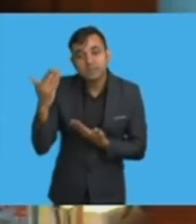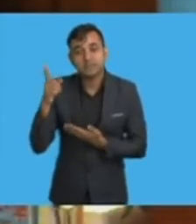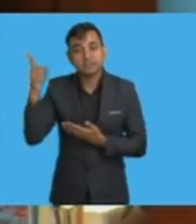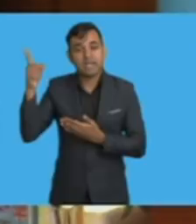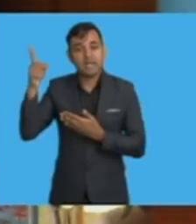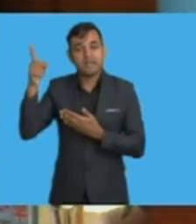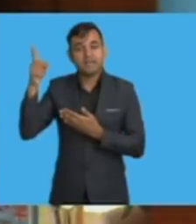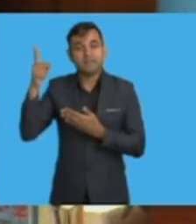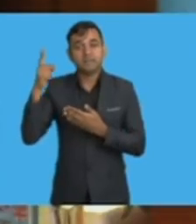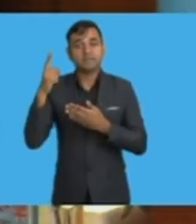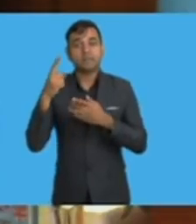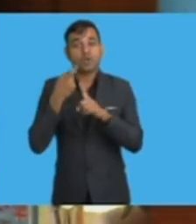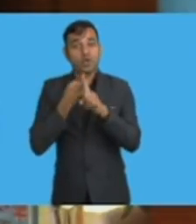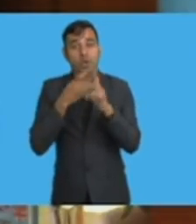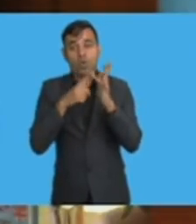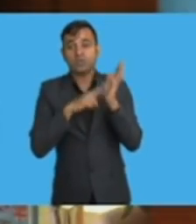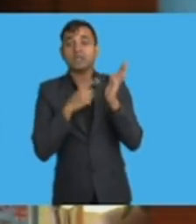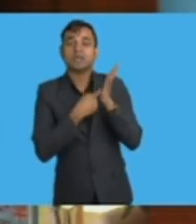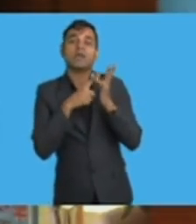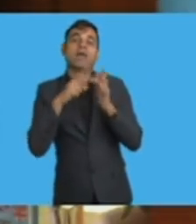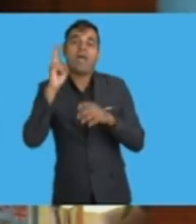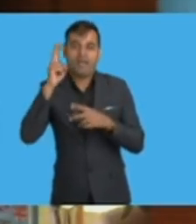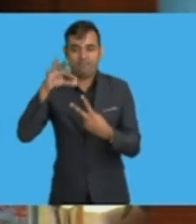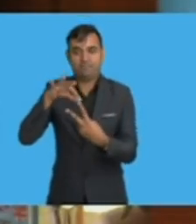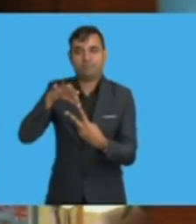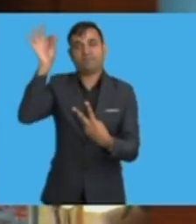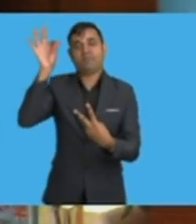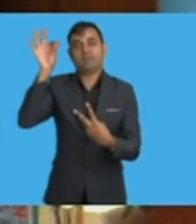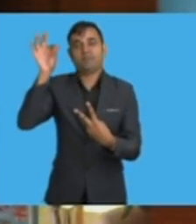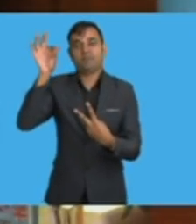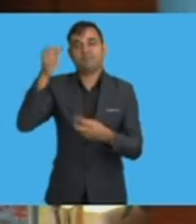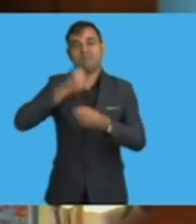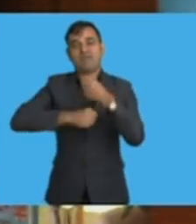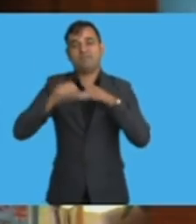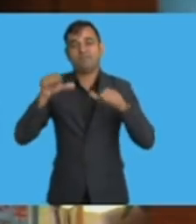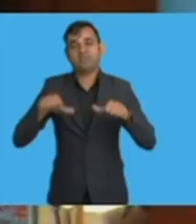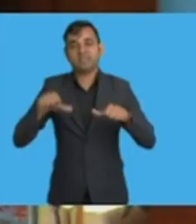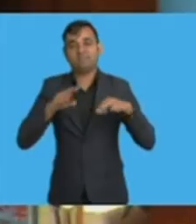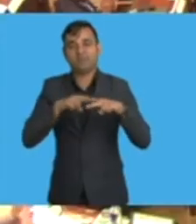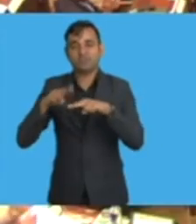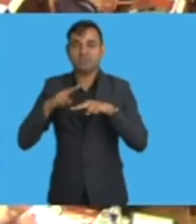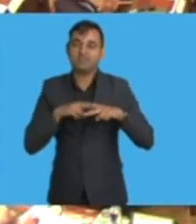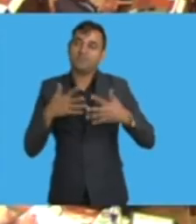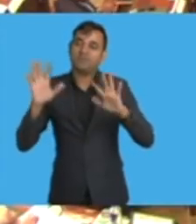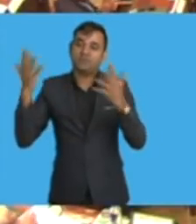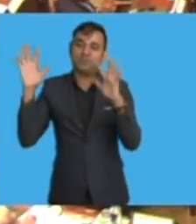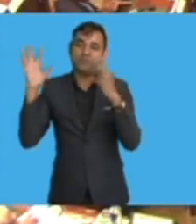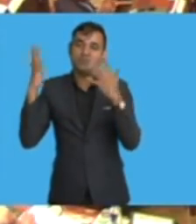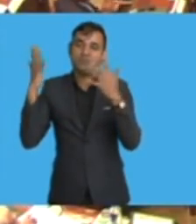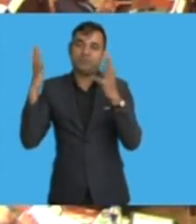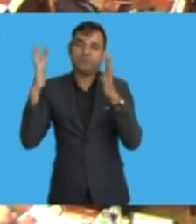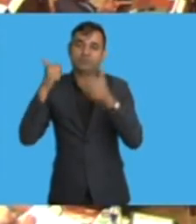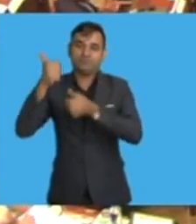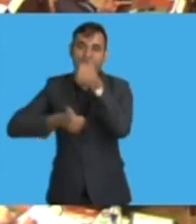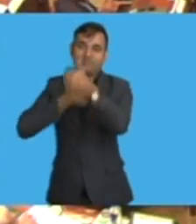Retired Jioji Konrote is reappointed as the President of the Republic of Fiji. Naka.